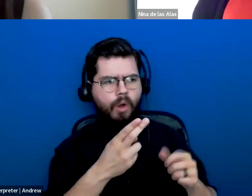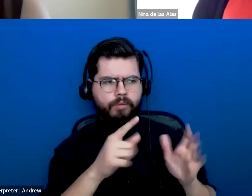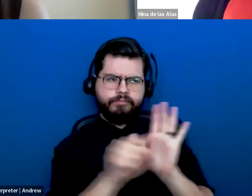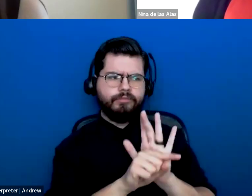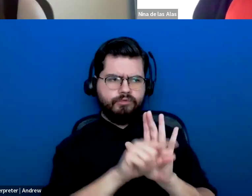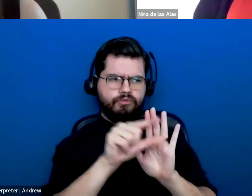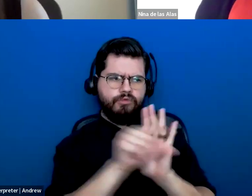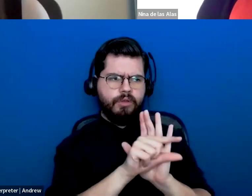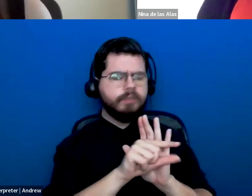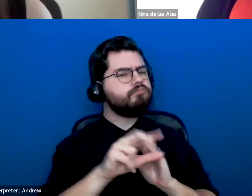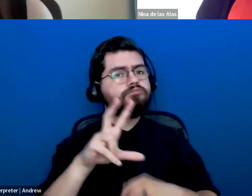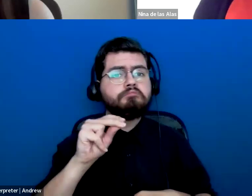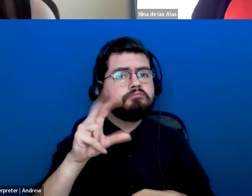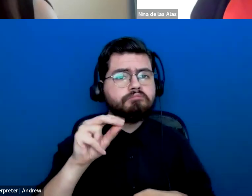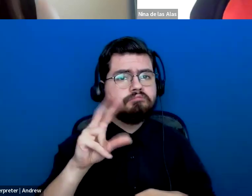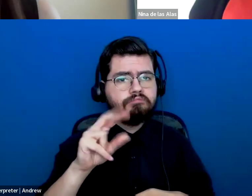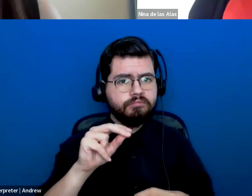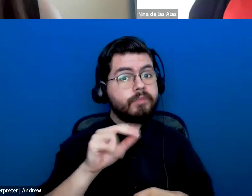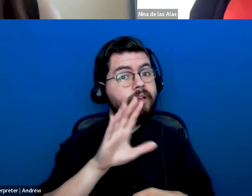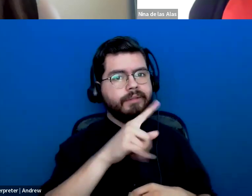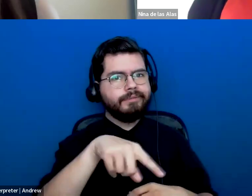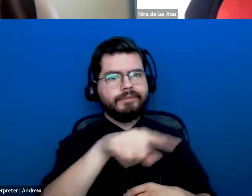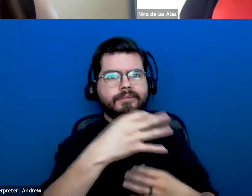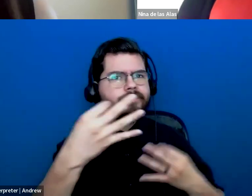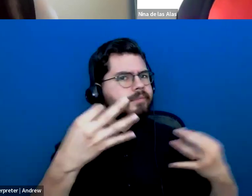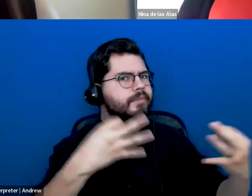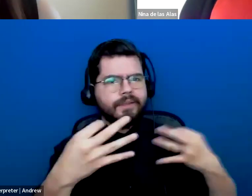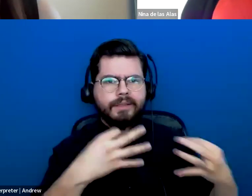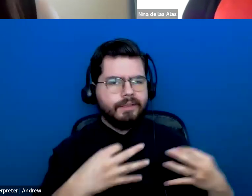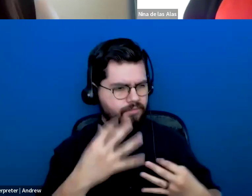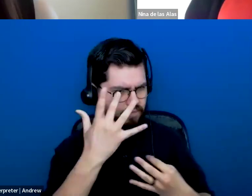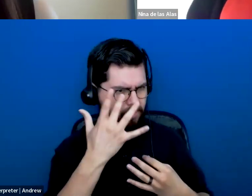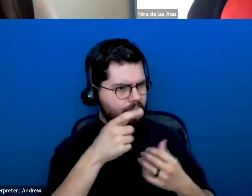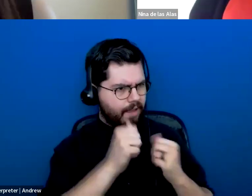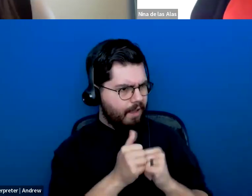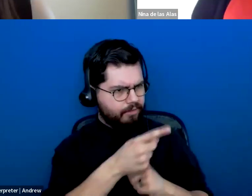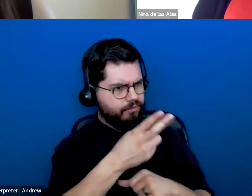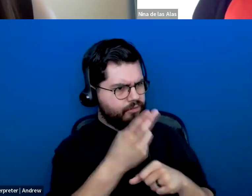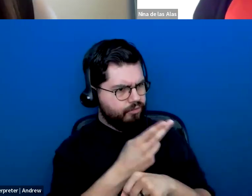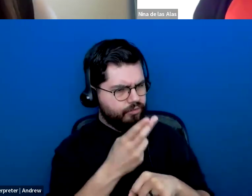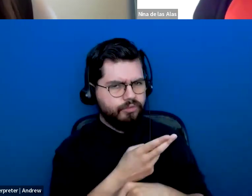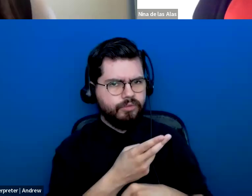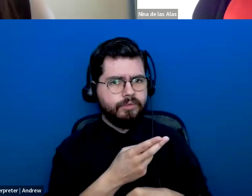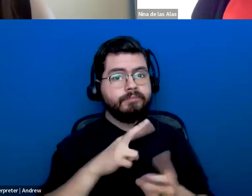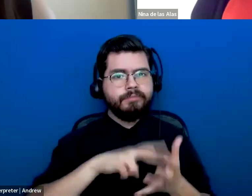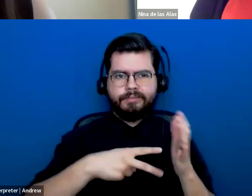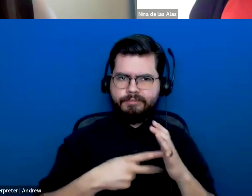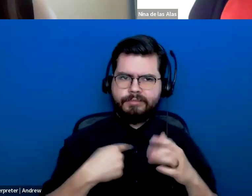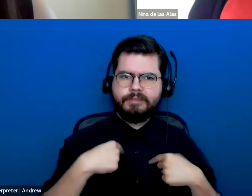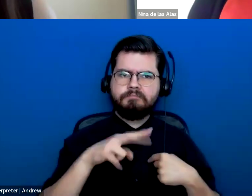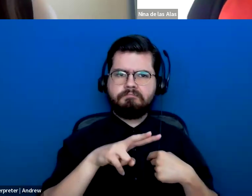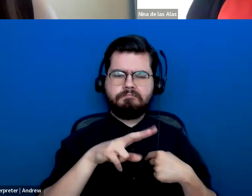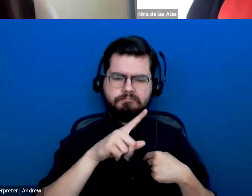wonder, did they really understand the concepts, or did AI make them feel like they understood when they actually